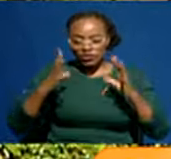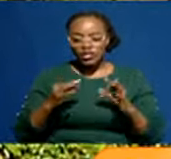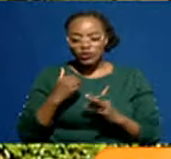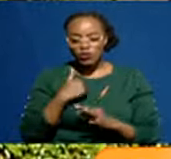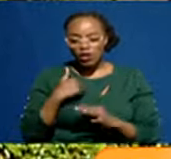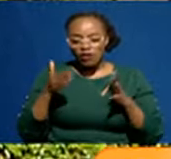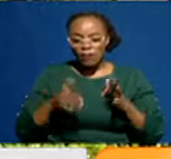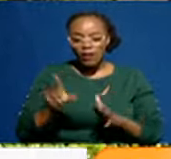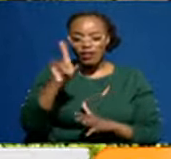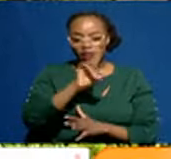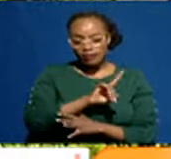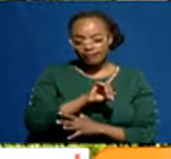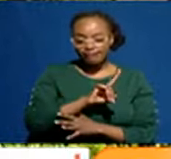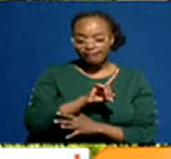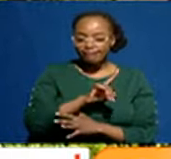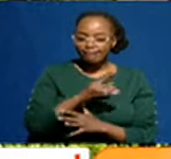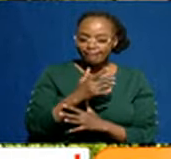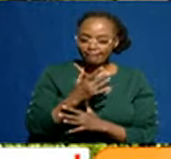party for her,